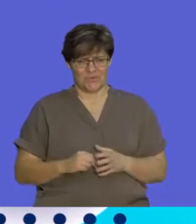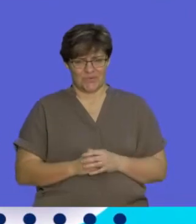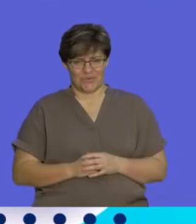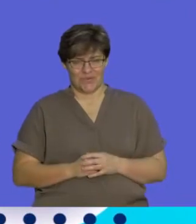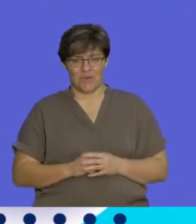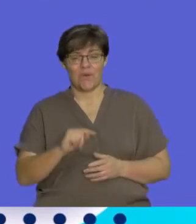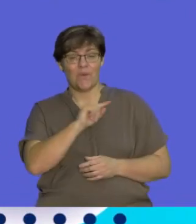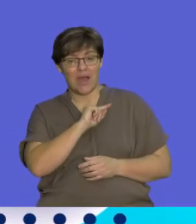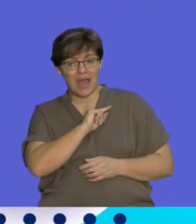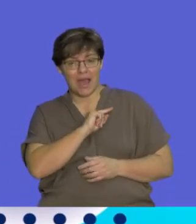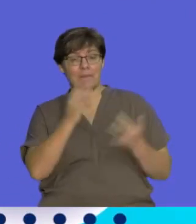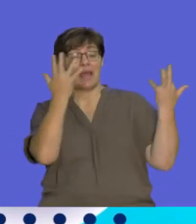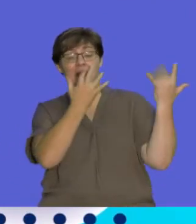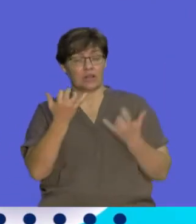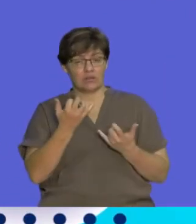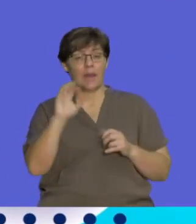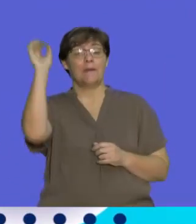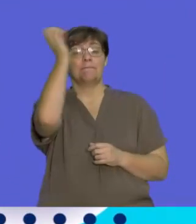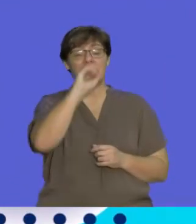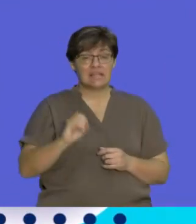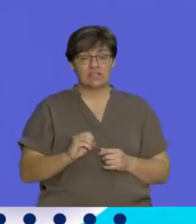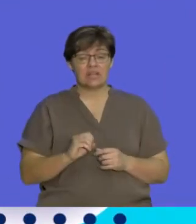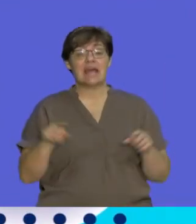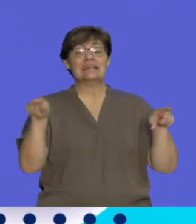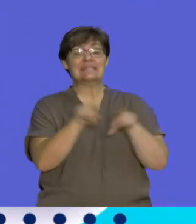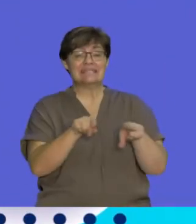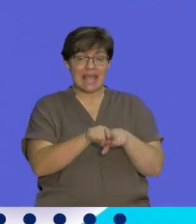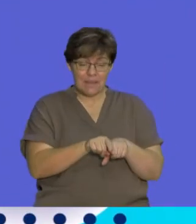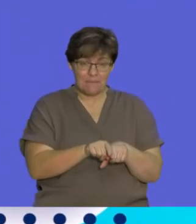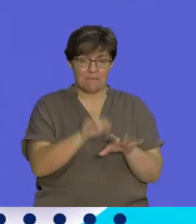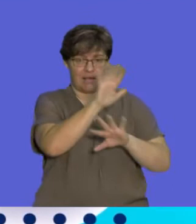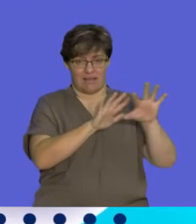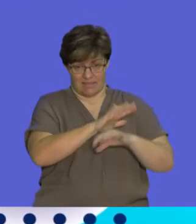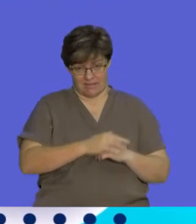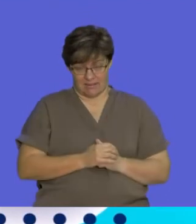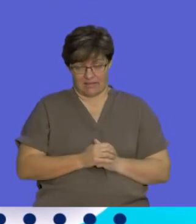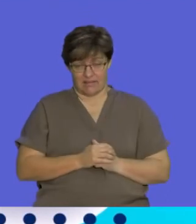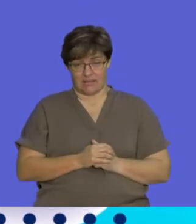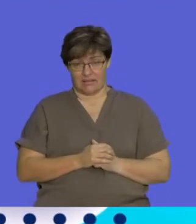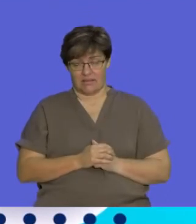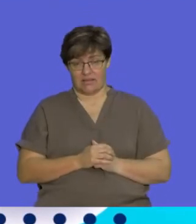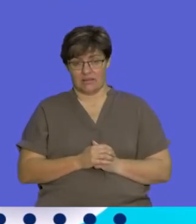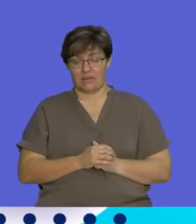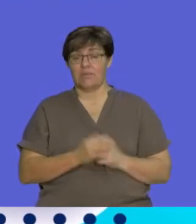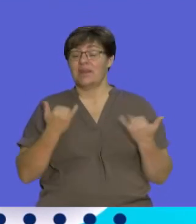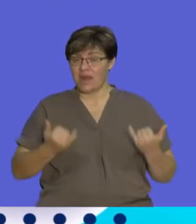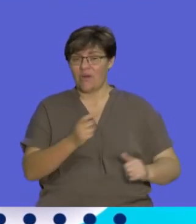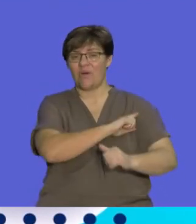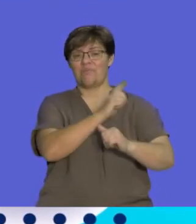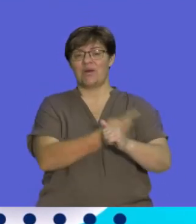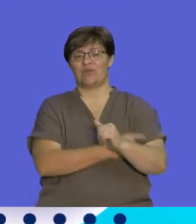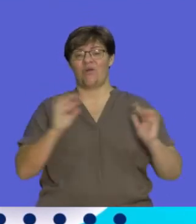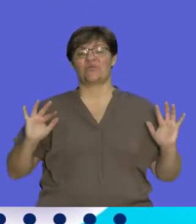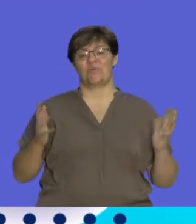I've calculated is the percentage of getting both the same. But this is the power of the complementary